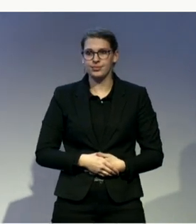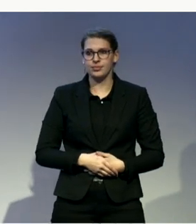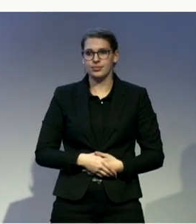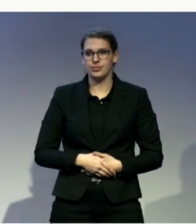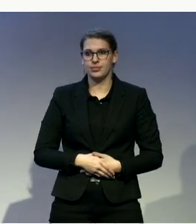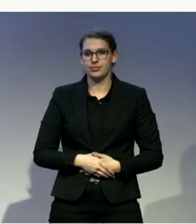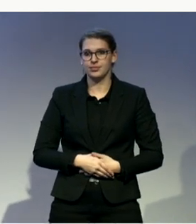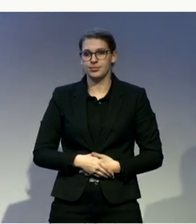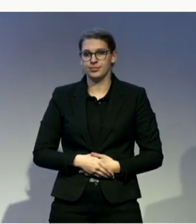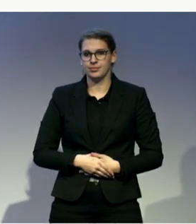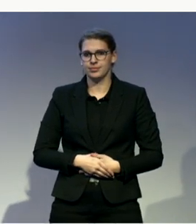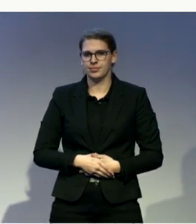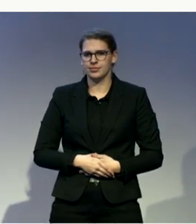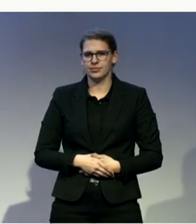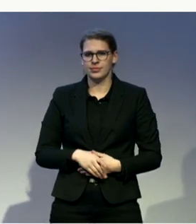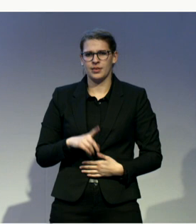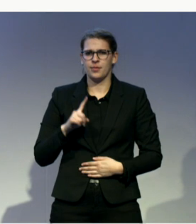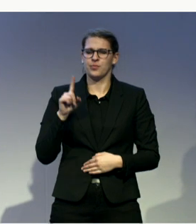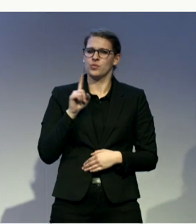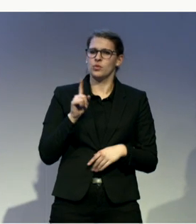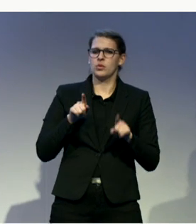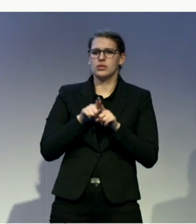not institutions.